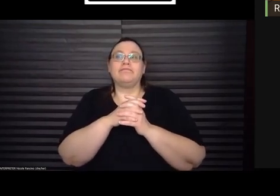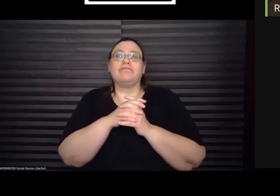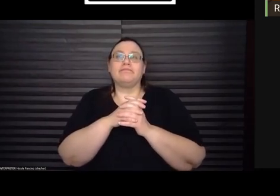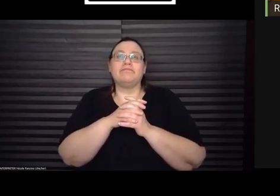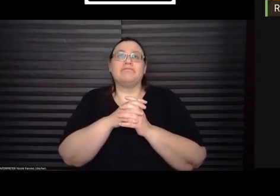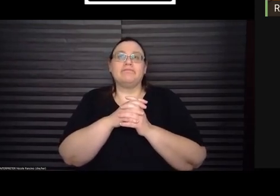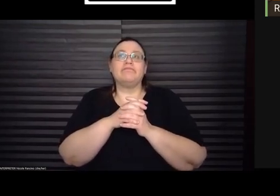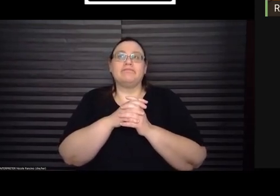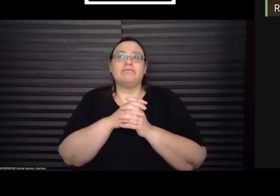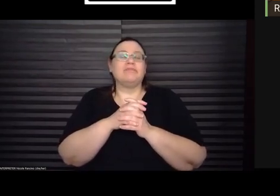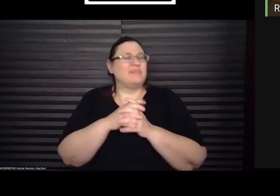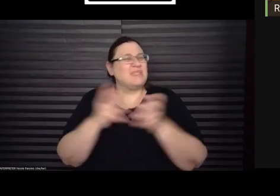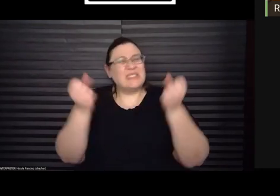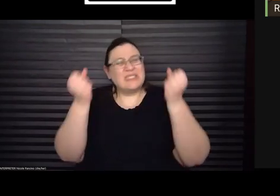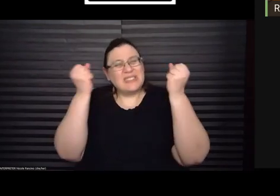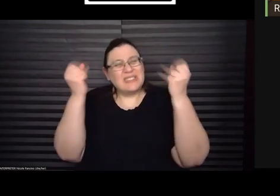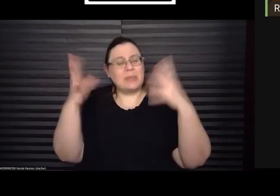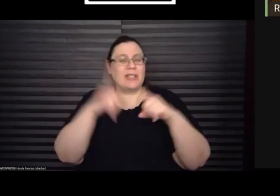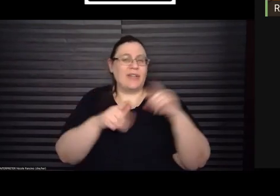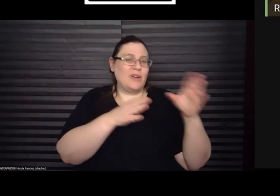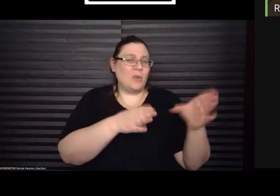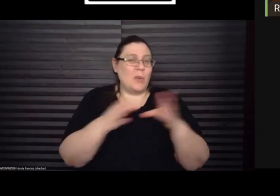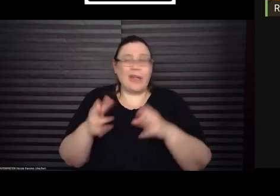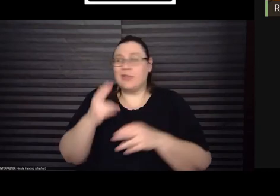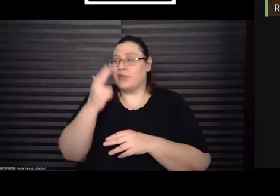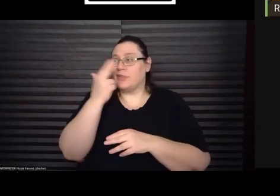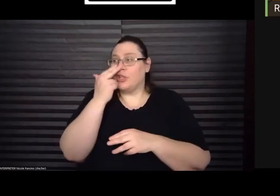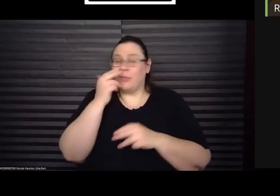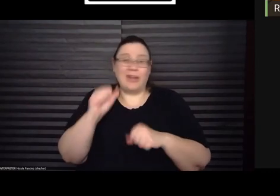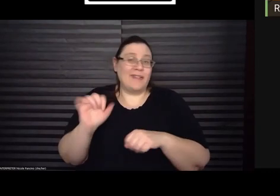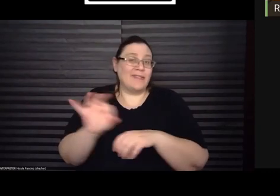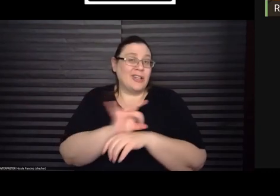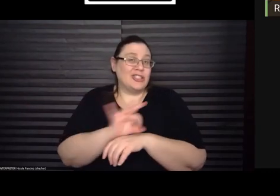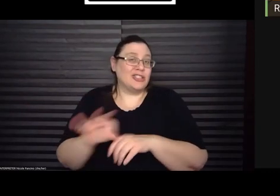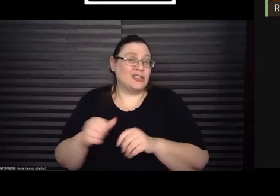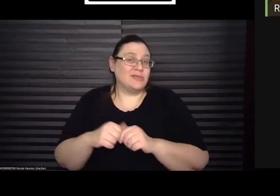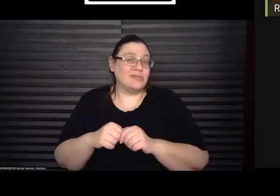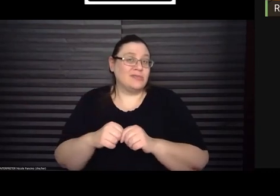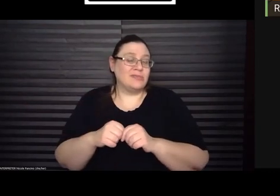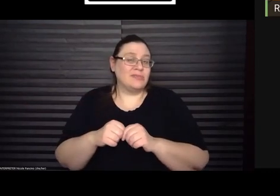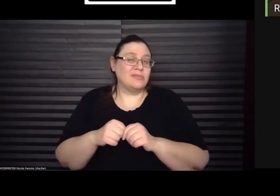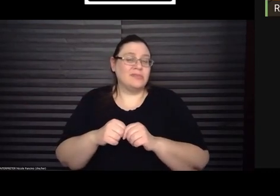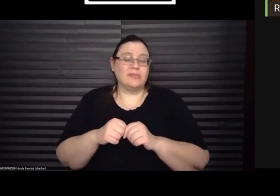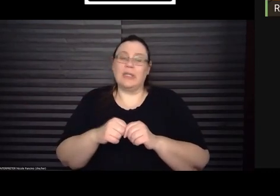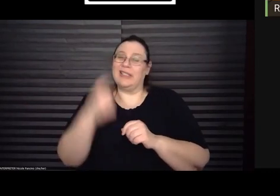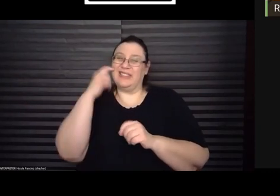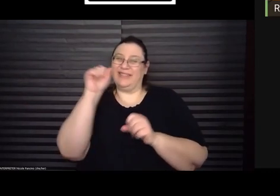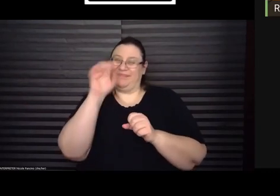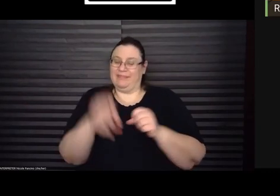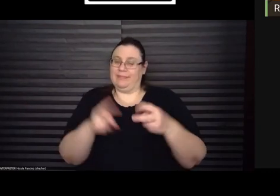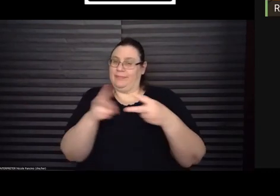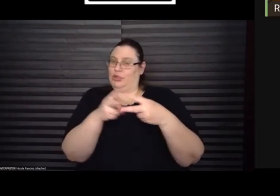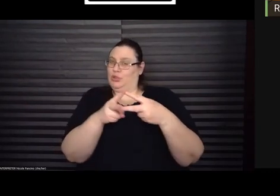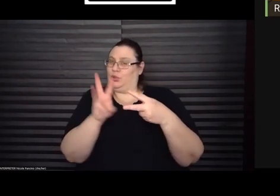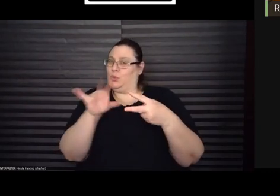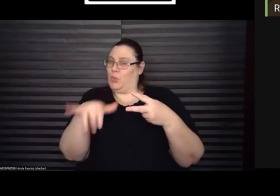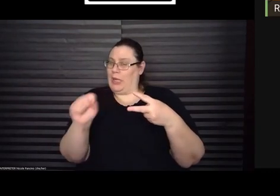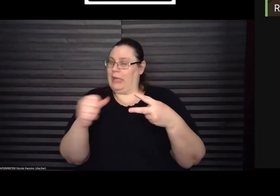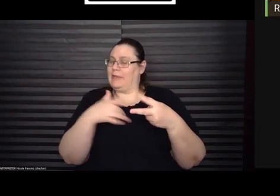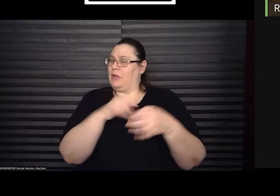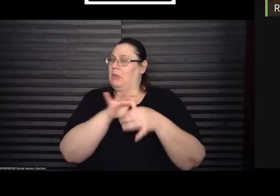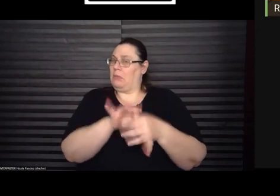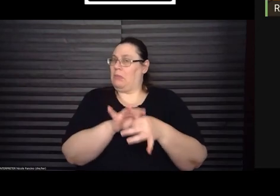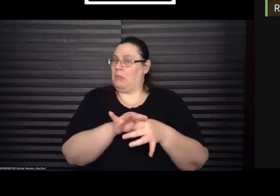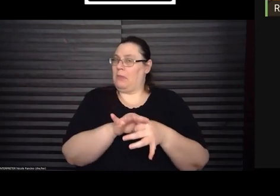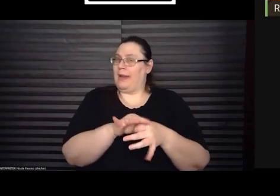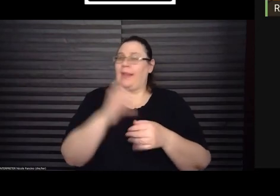know, I think there's so many ways that humor can function, but those are certainly two ways that I identify